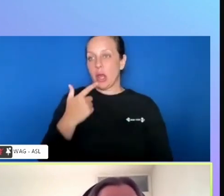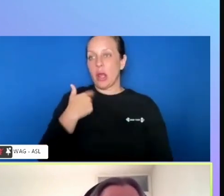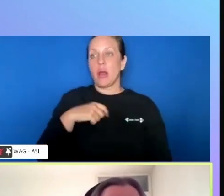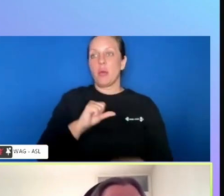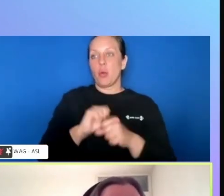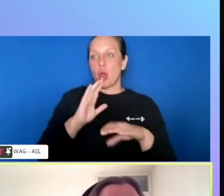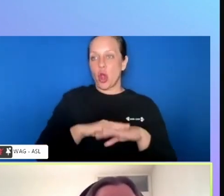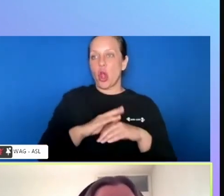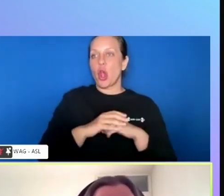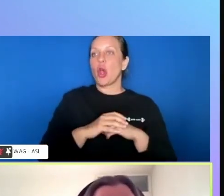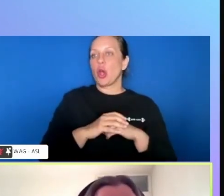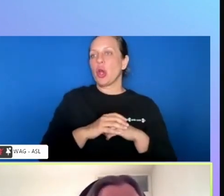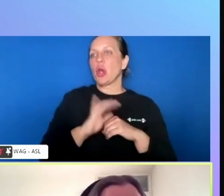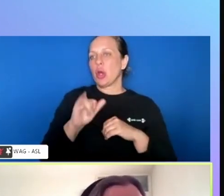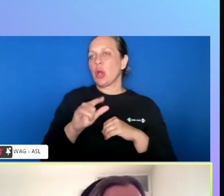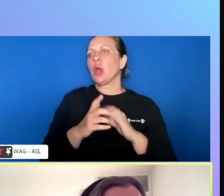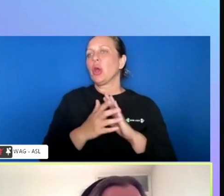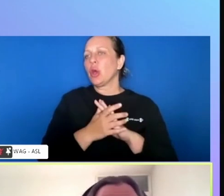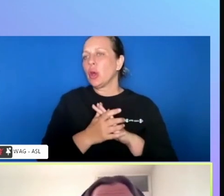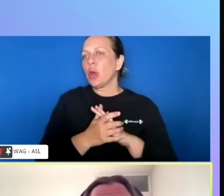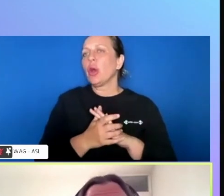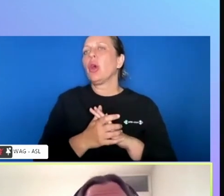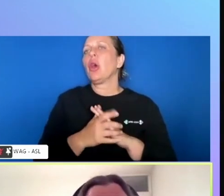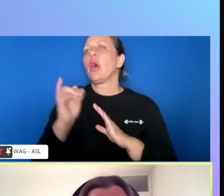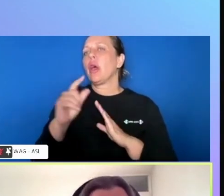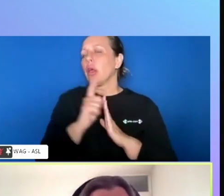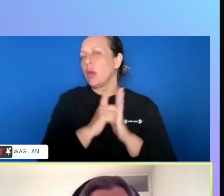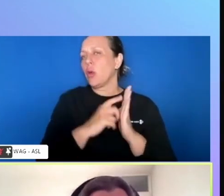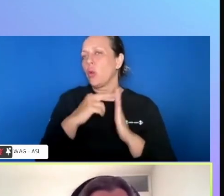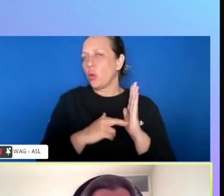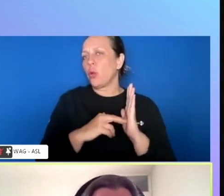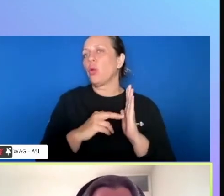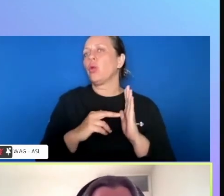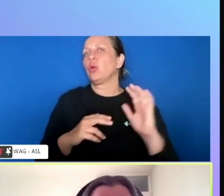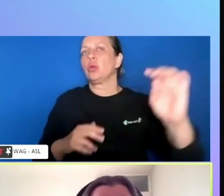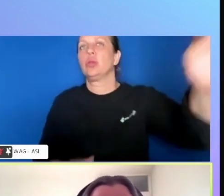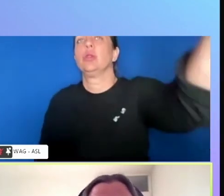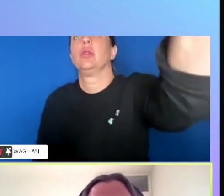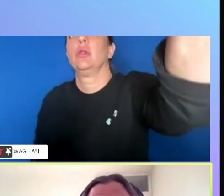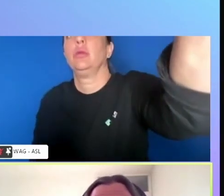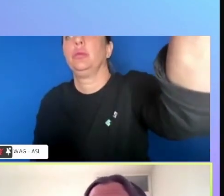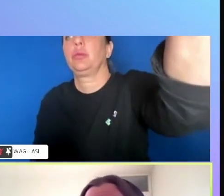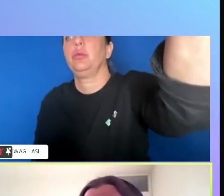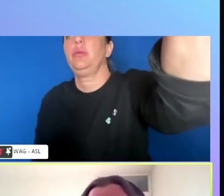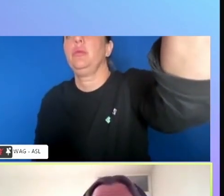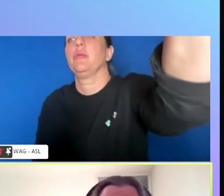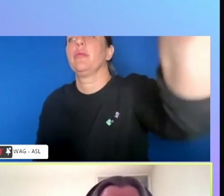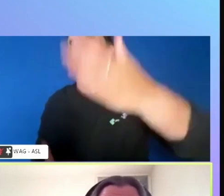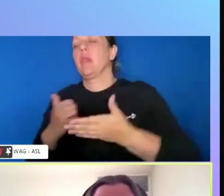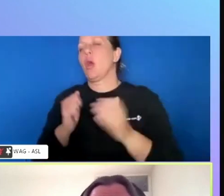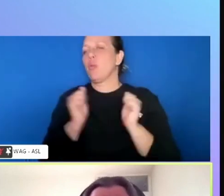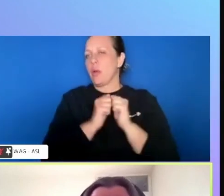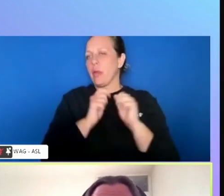on is something called ACT rules. These are rules to help with testing WCAG